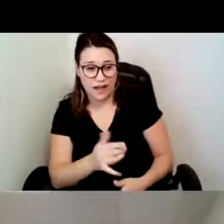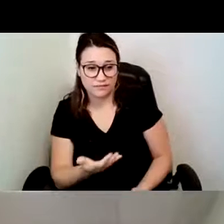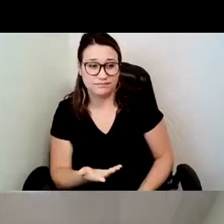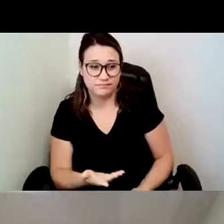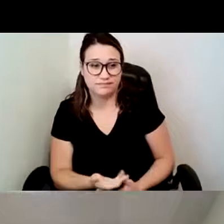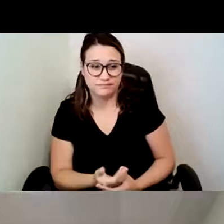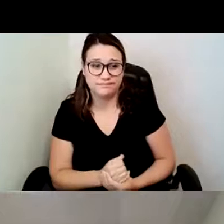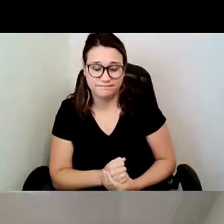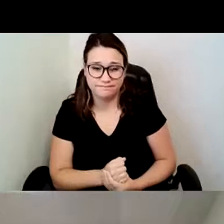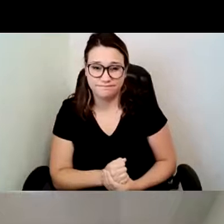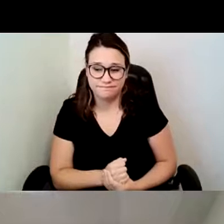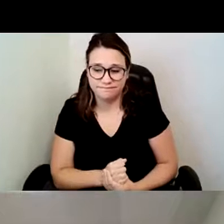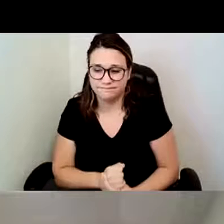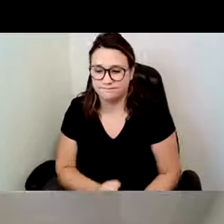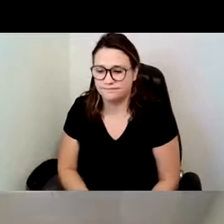Mm-hmm.